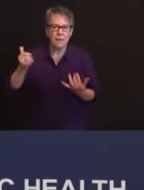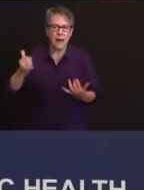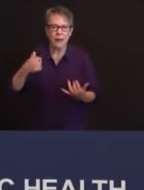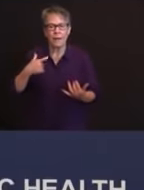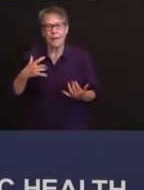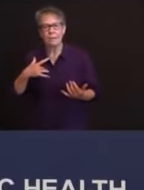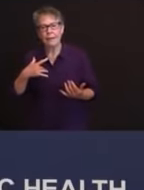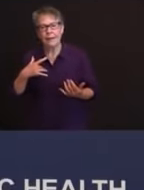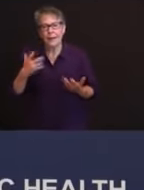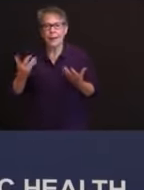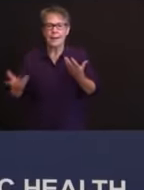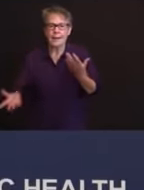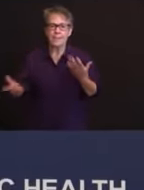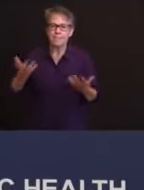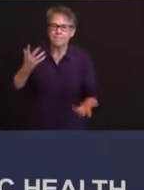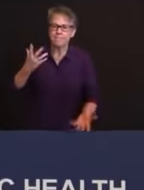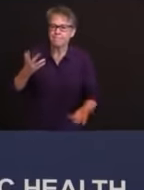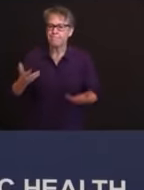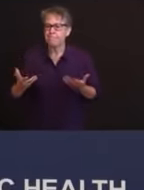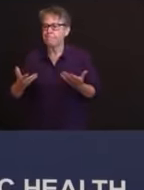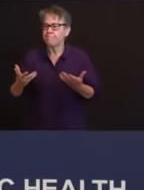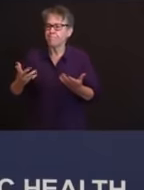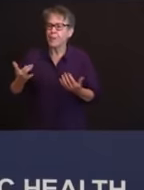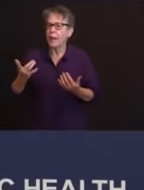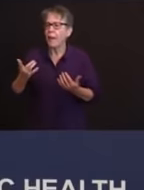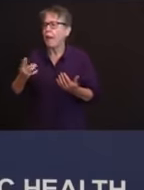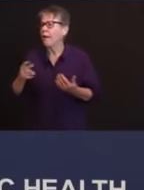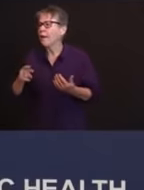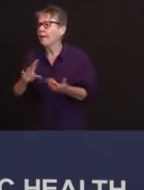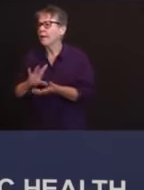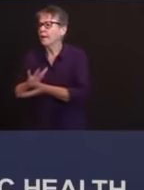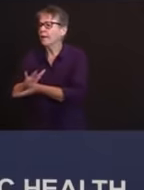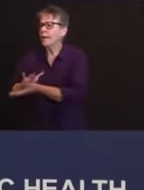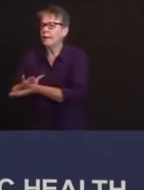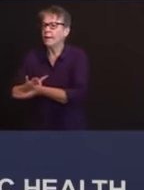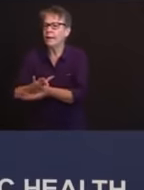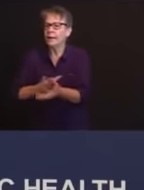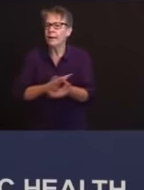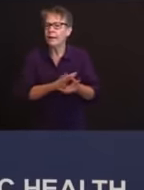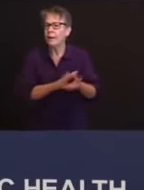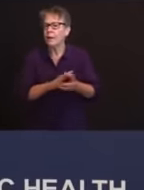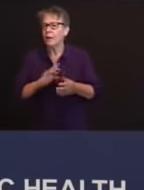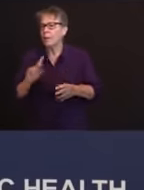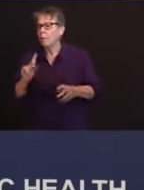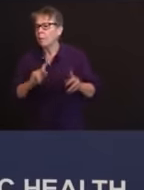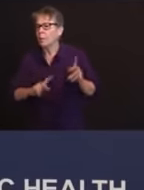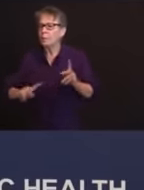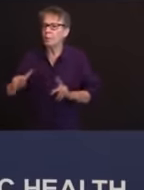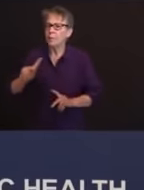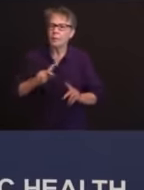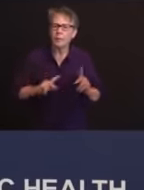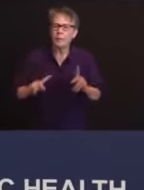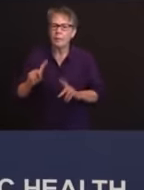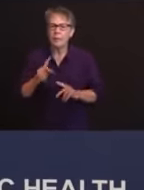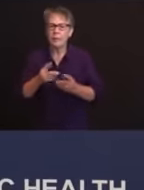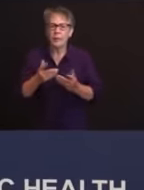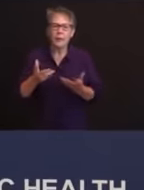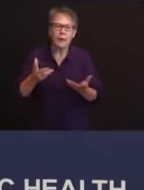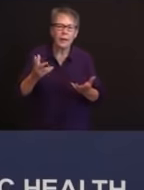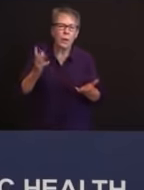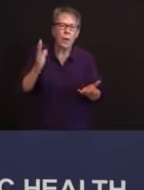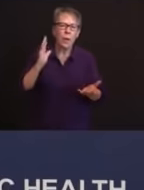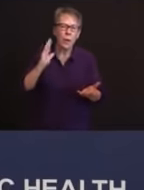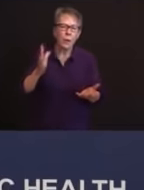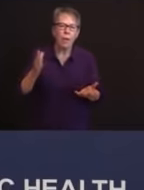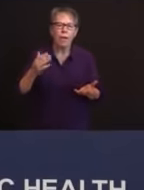the conversations with the people we rely on, my guess is they're not going to be alone in having an efficacious, scalable,